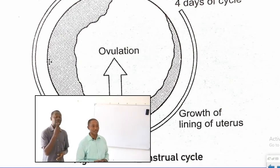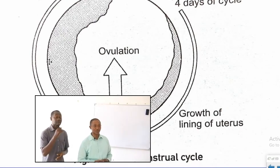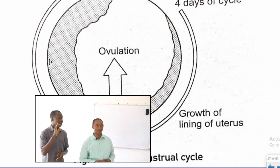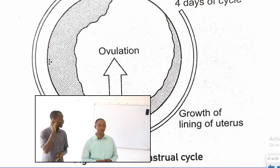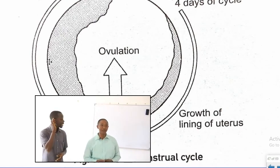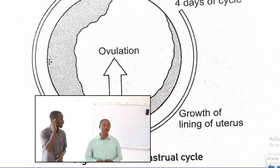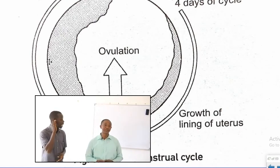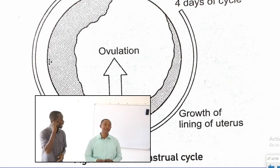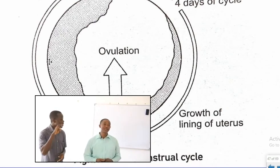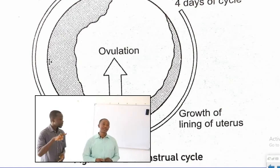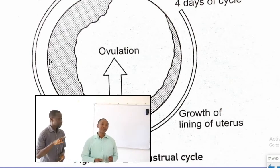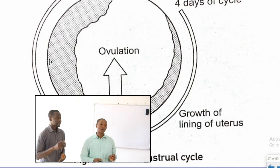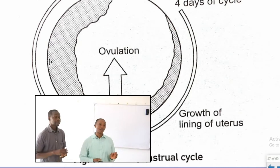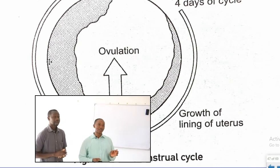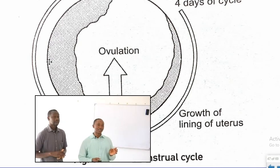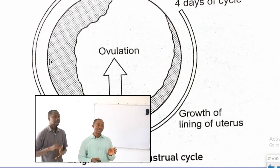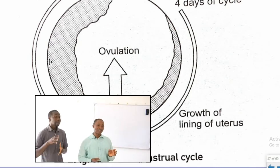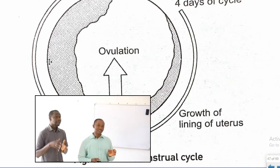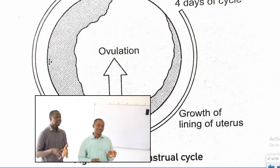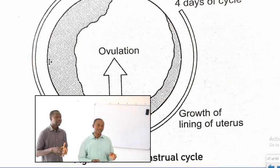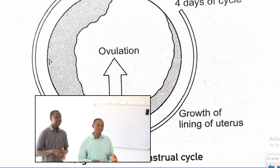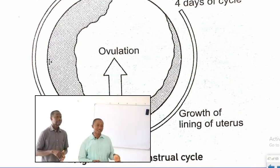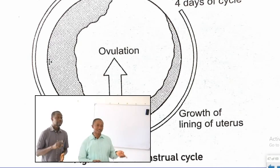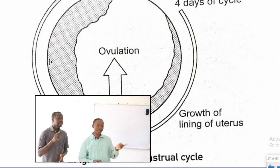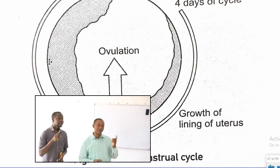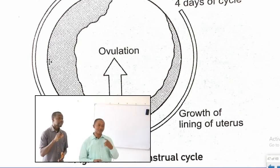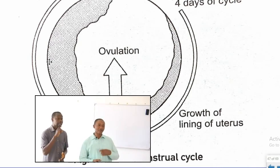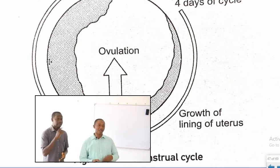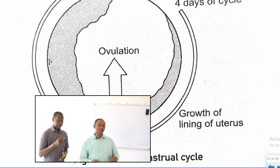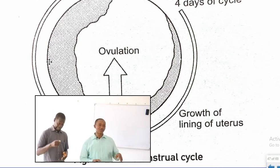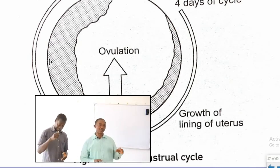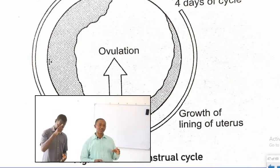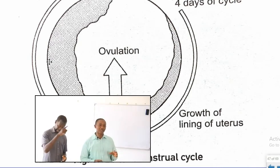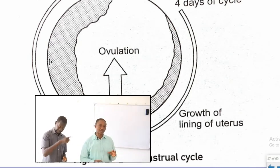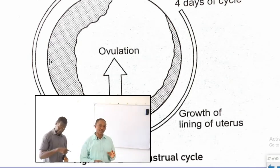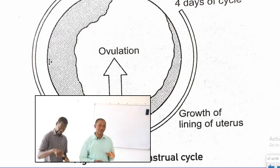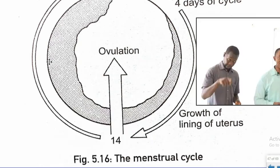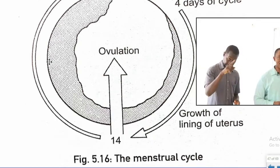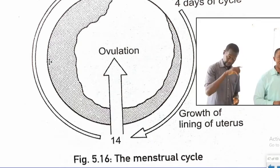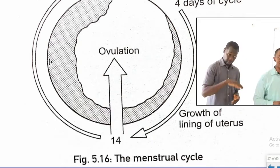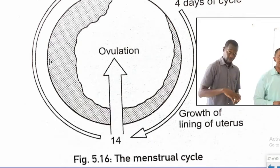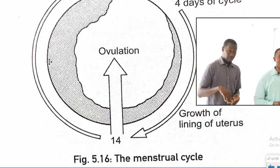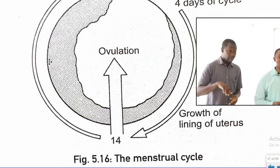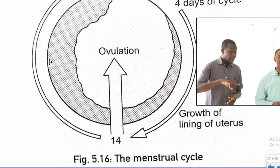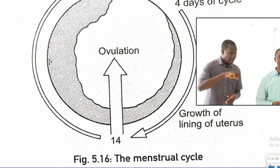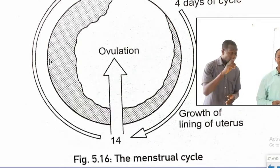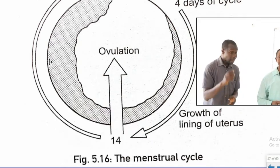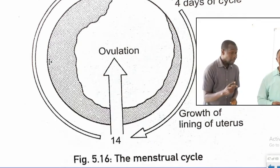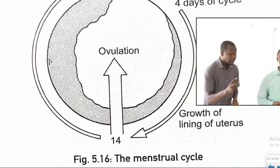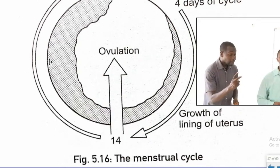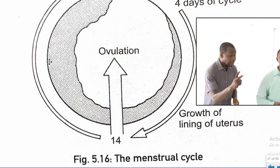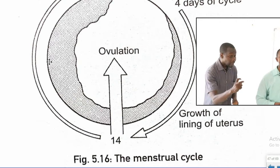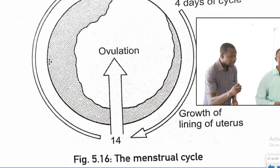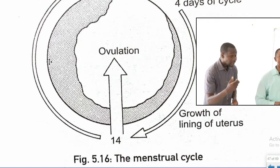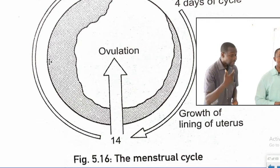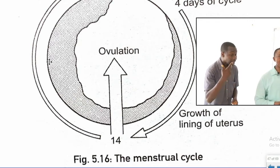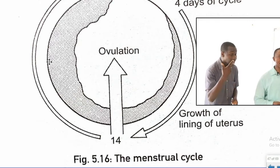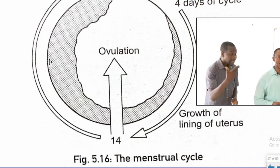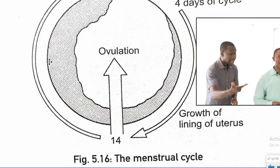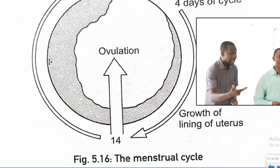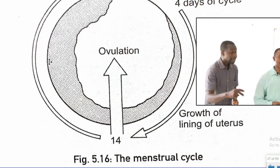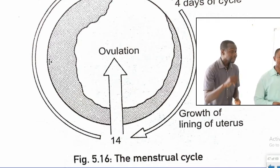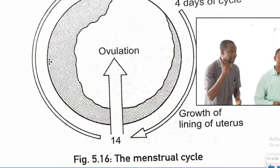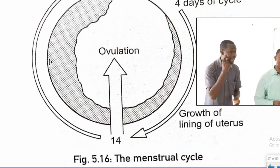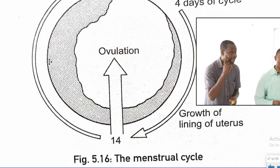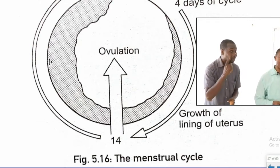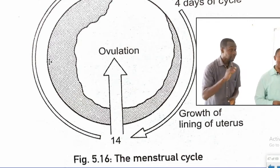the girls or women. Now, this is a cycle that operates roughly around 28 days. Now, once the